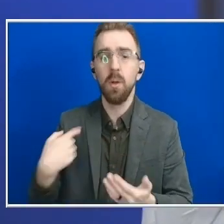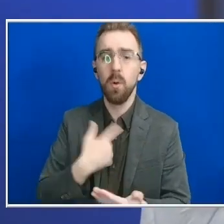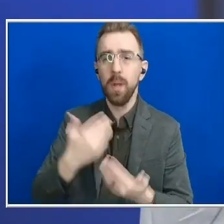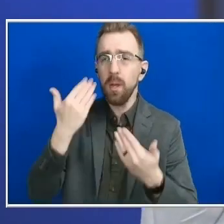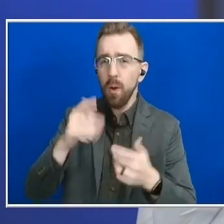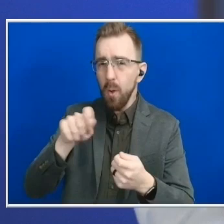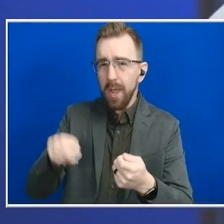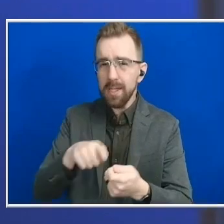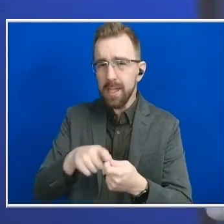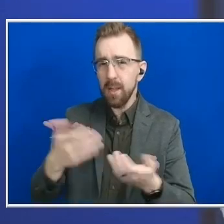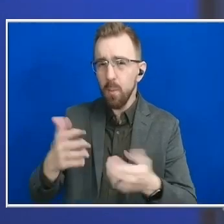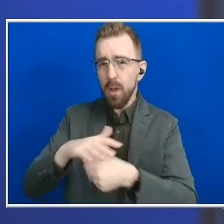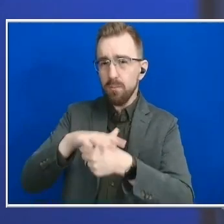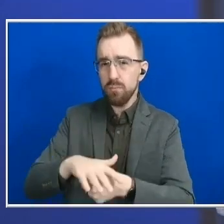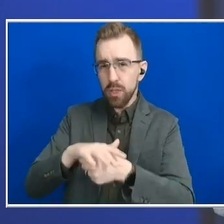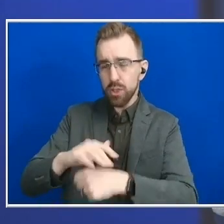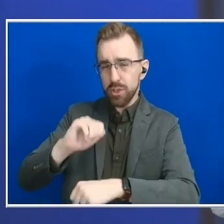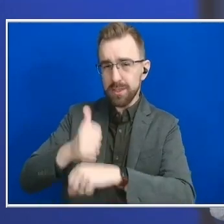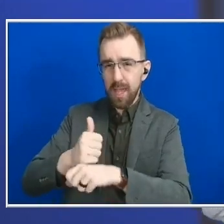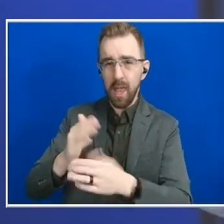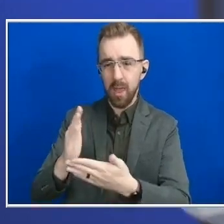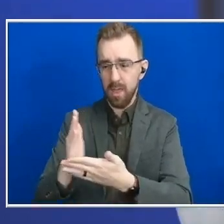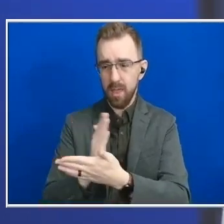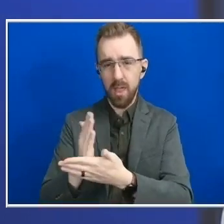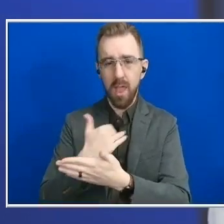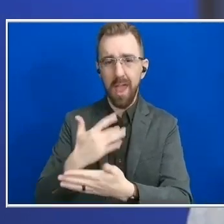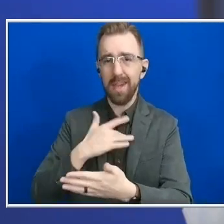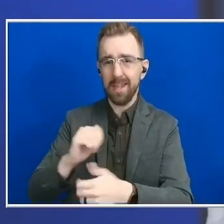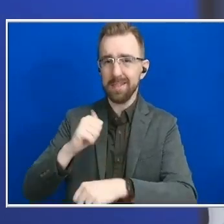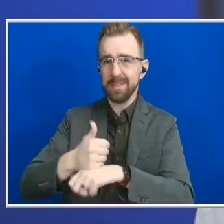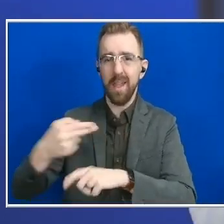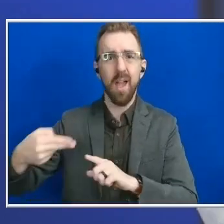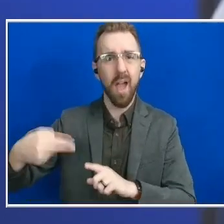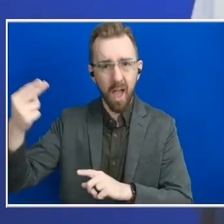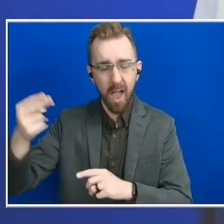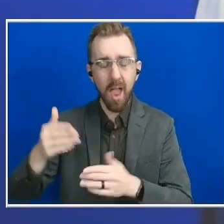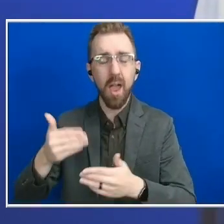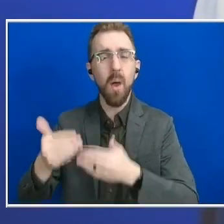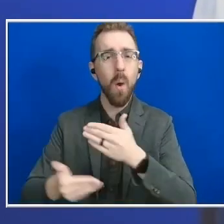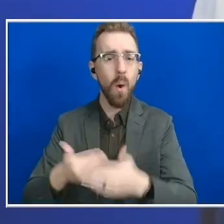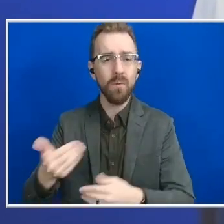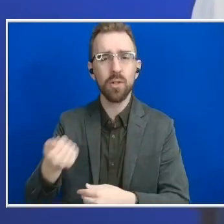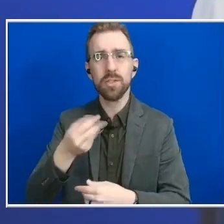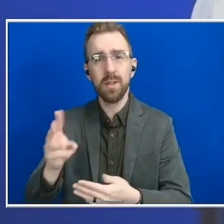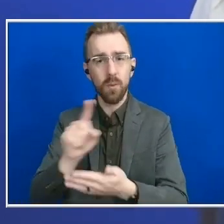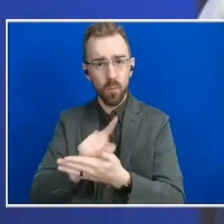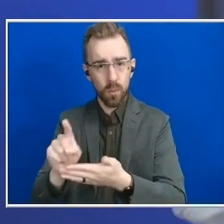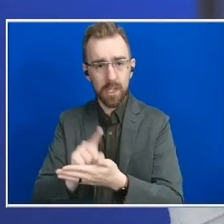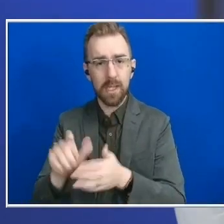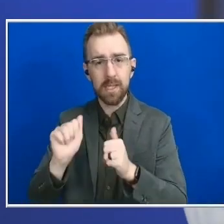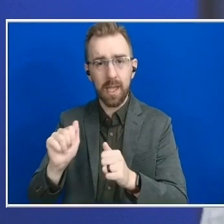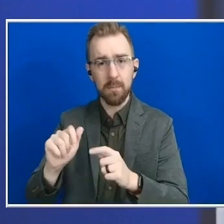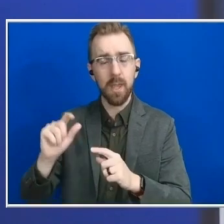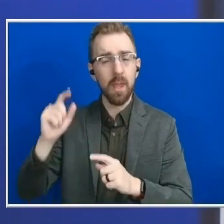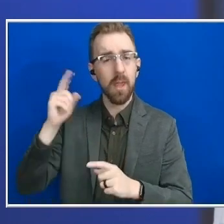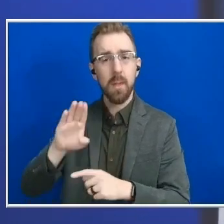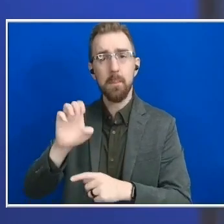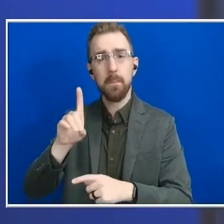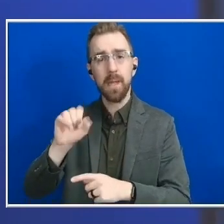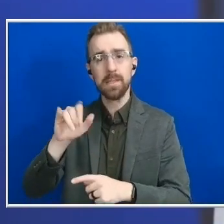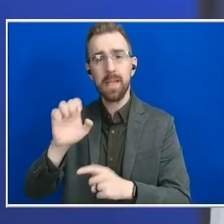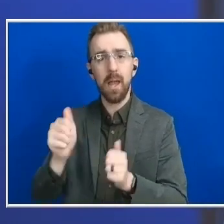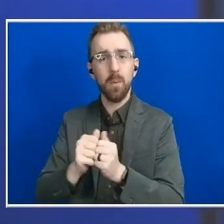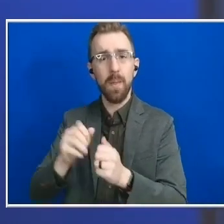to set the shunt at, I tend to set it at a high setting, and then over the course of multiple weeks, it can be dialed at the bedside with a magnet. We dial it in